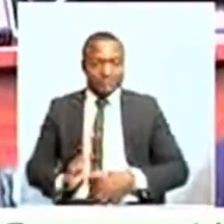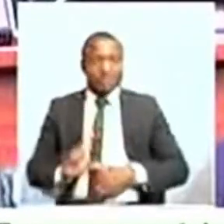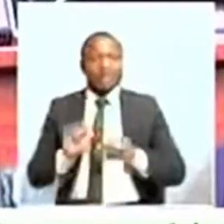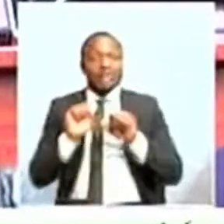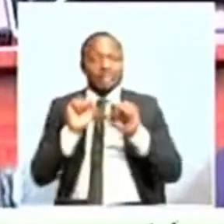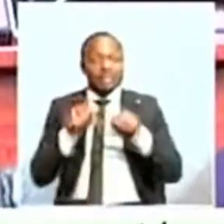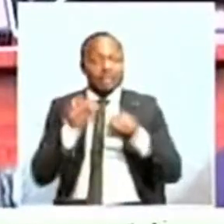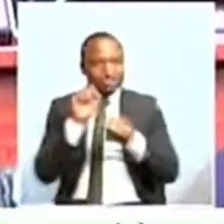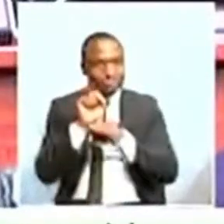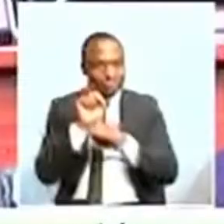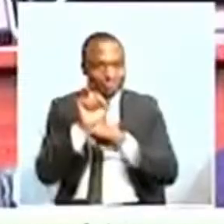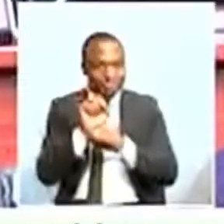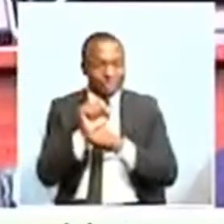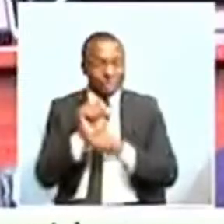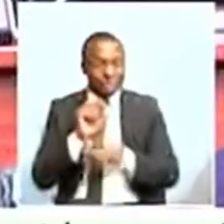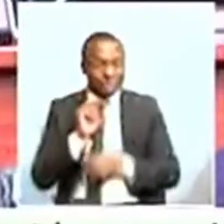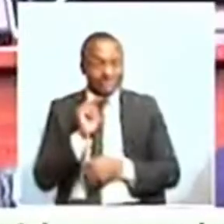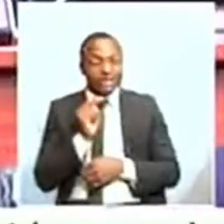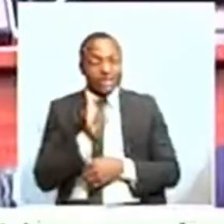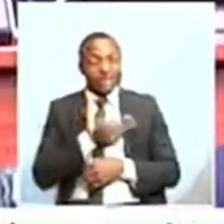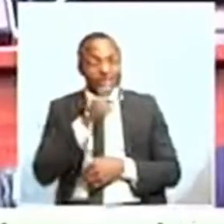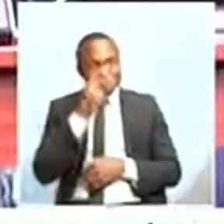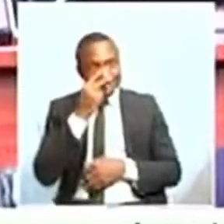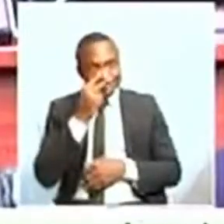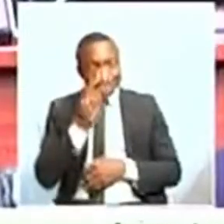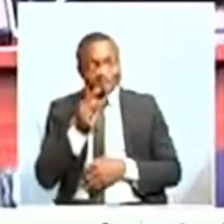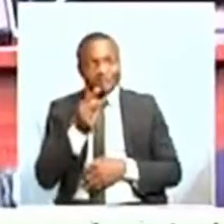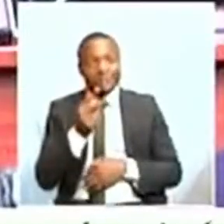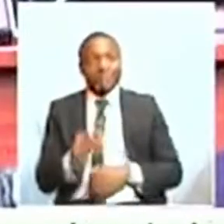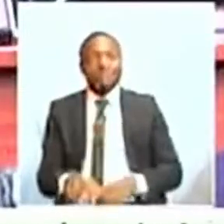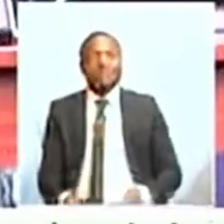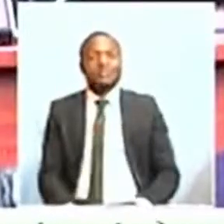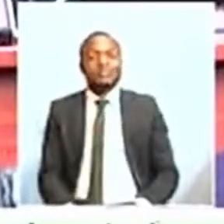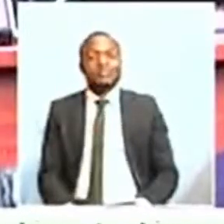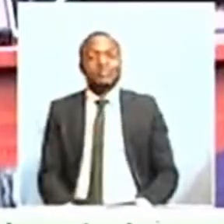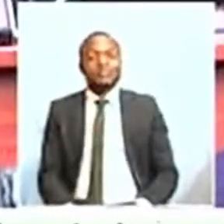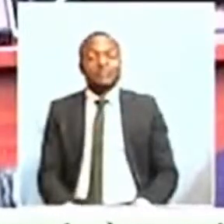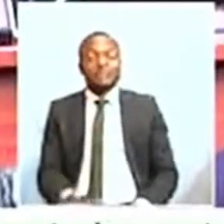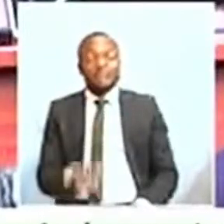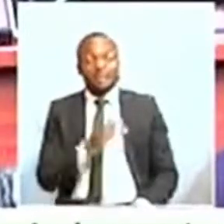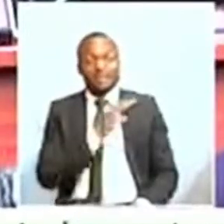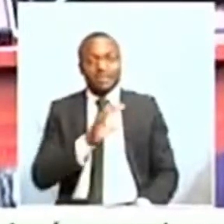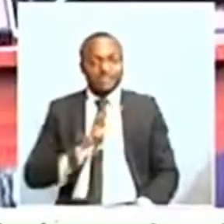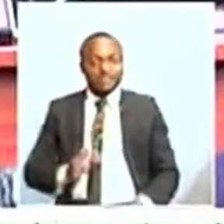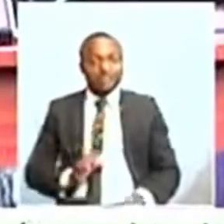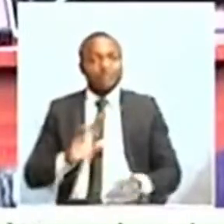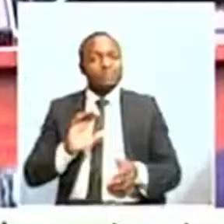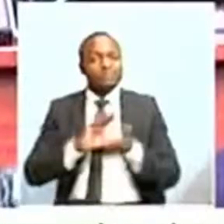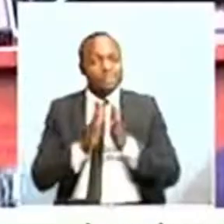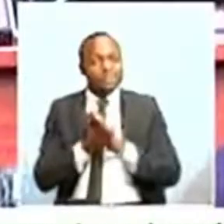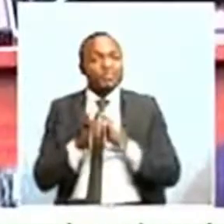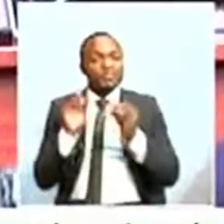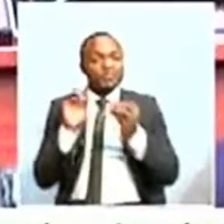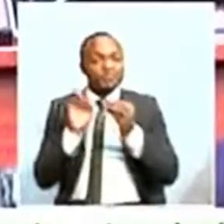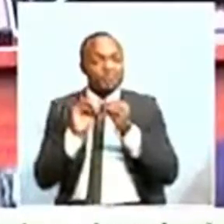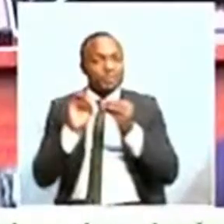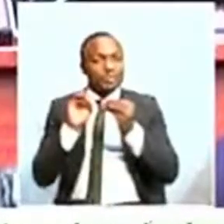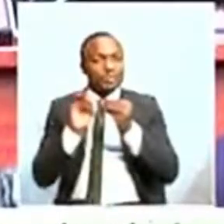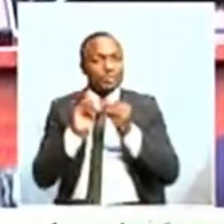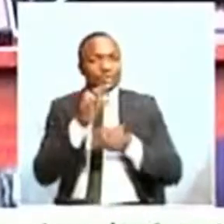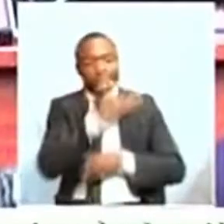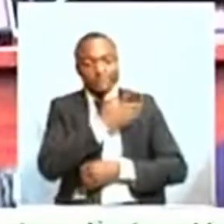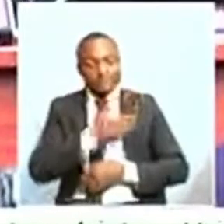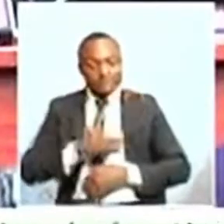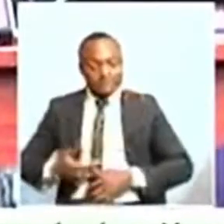perform. We are seeing contractors getting more and more serious, by the way, because